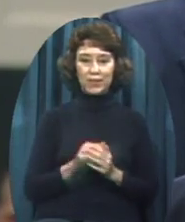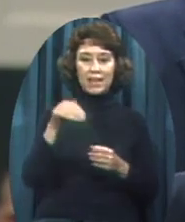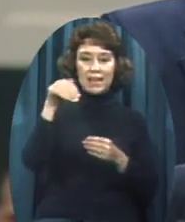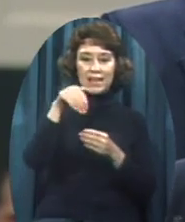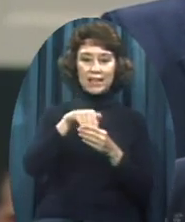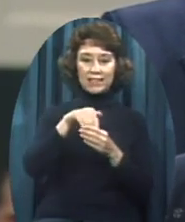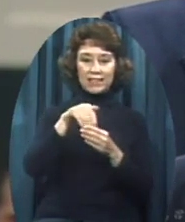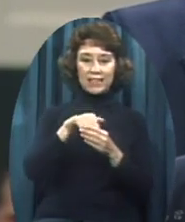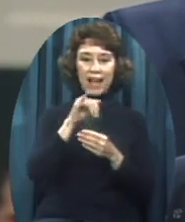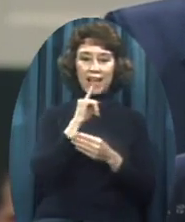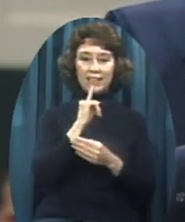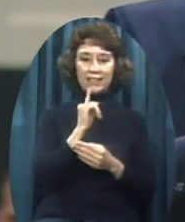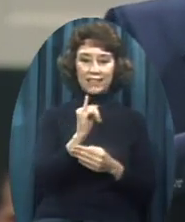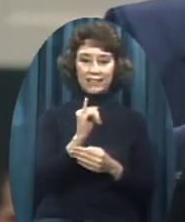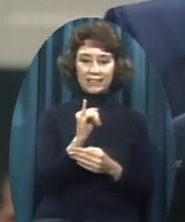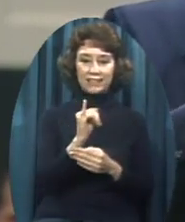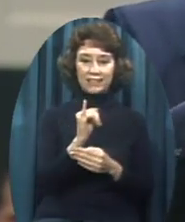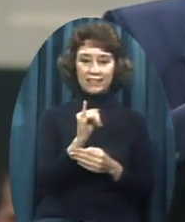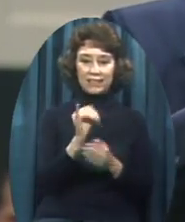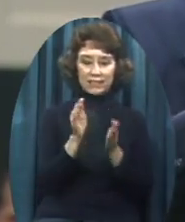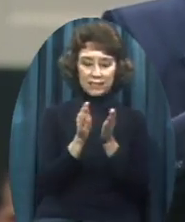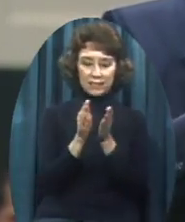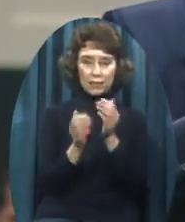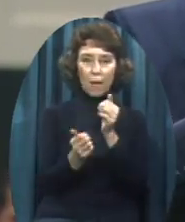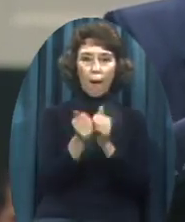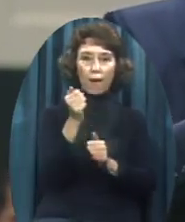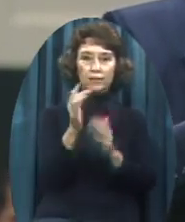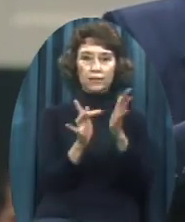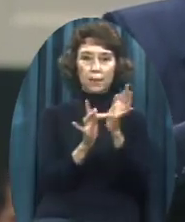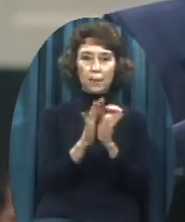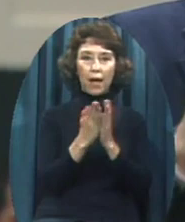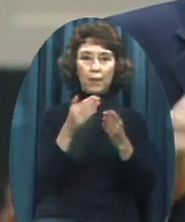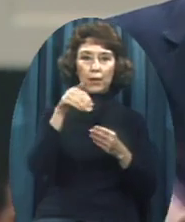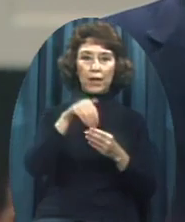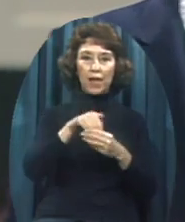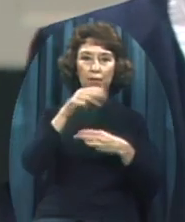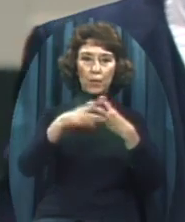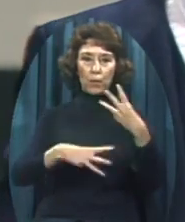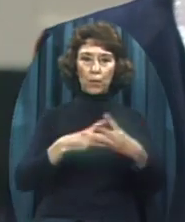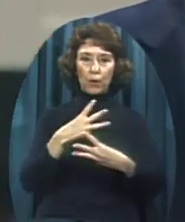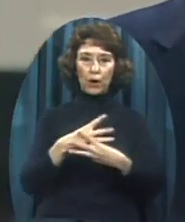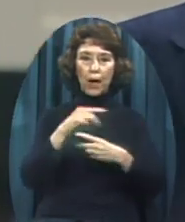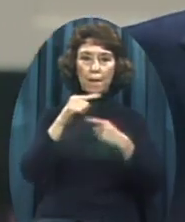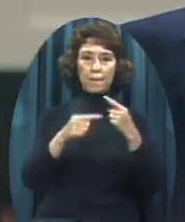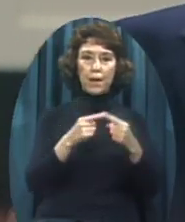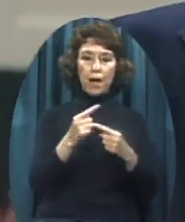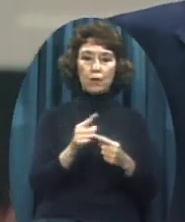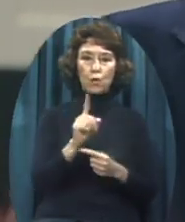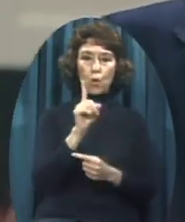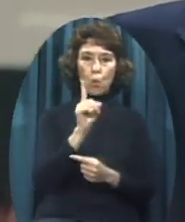Inside is the smallest Bible in the world, about